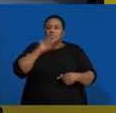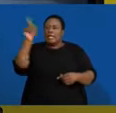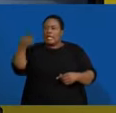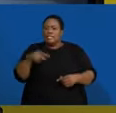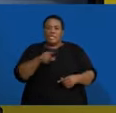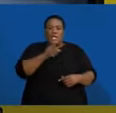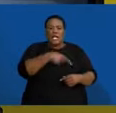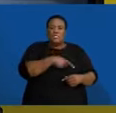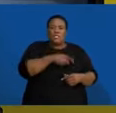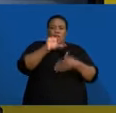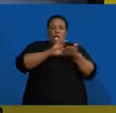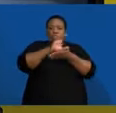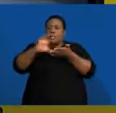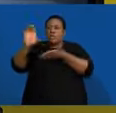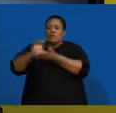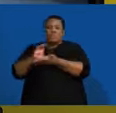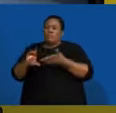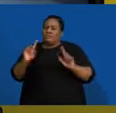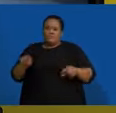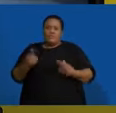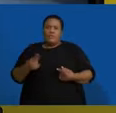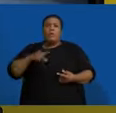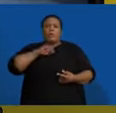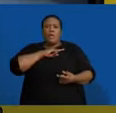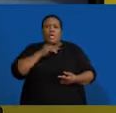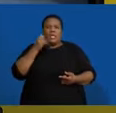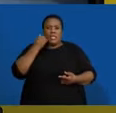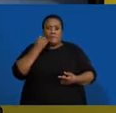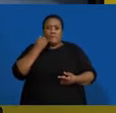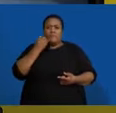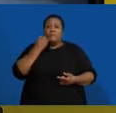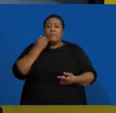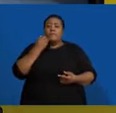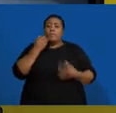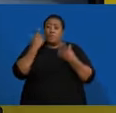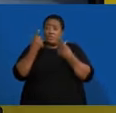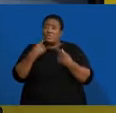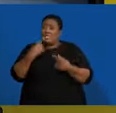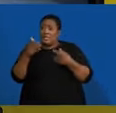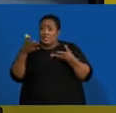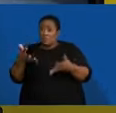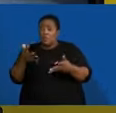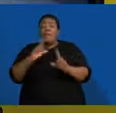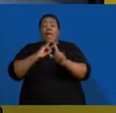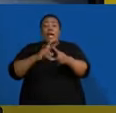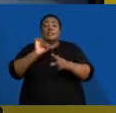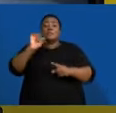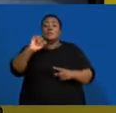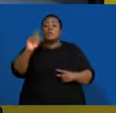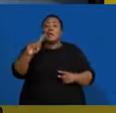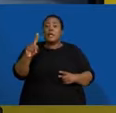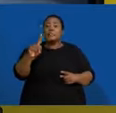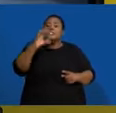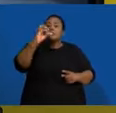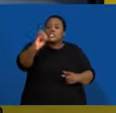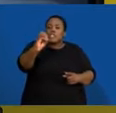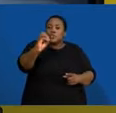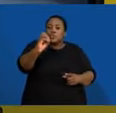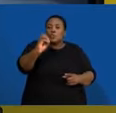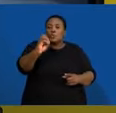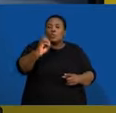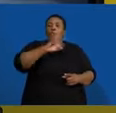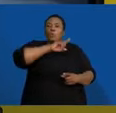out, because most of you, when you say cancel out, your answer becomes 0 and not 1, because mentally, you